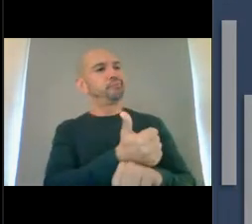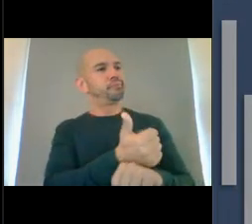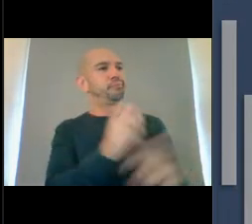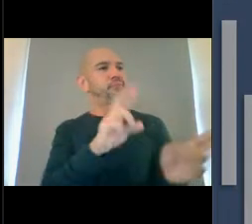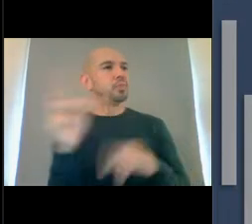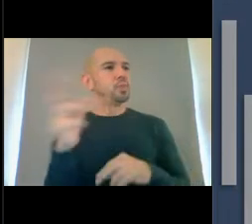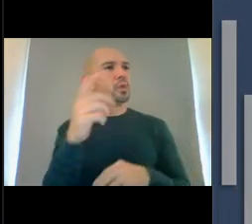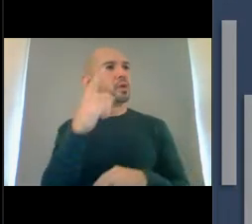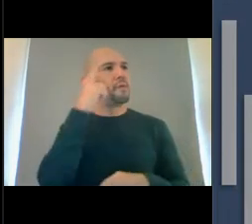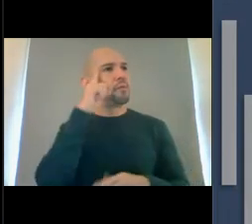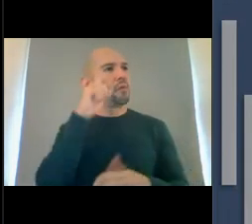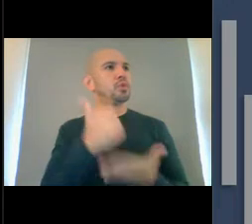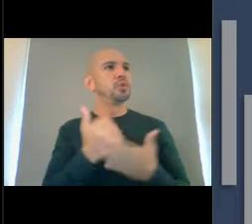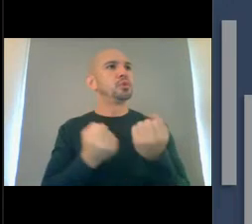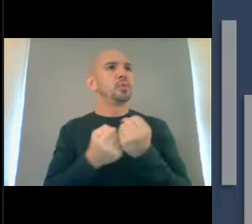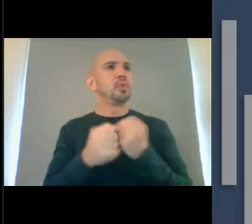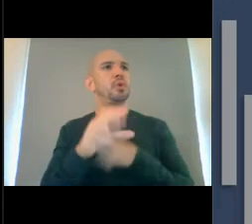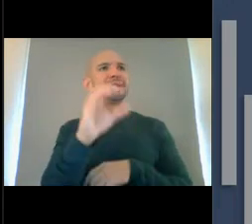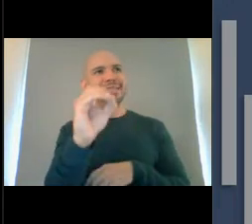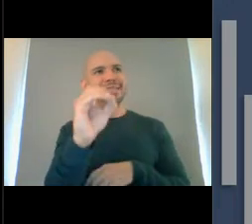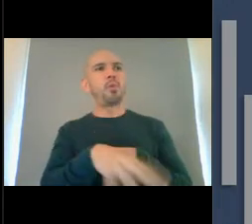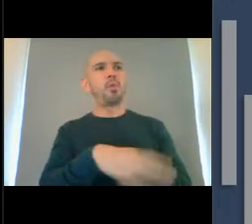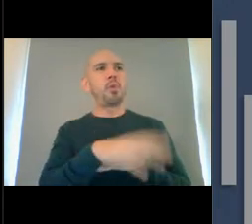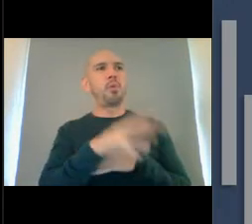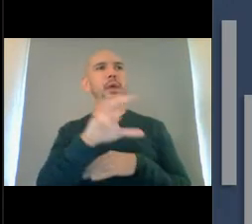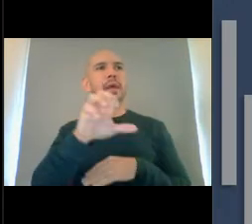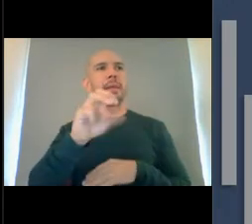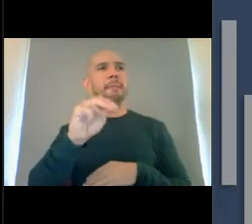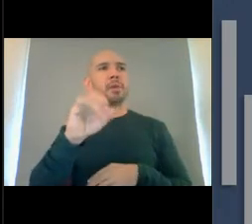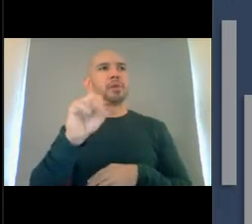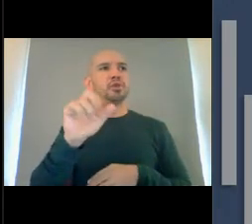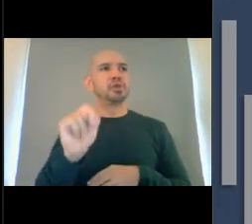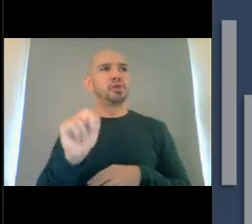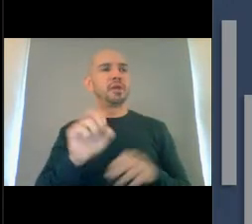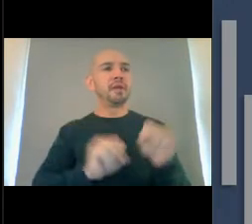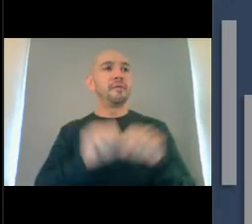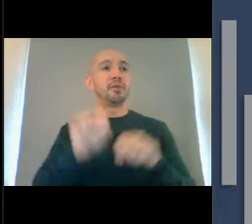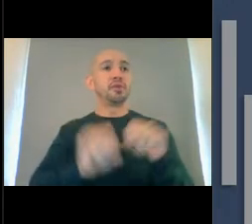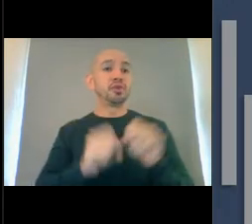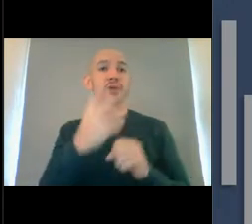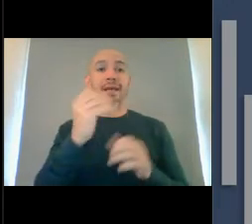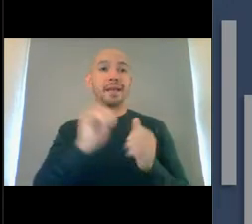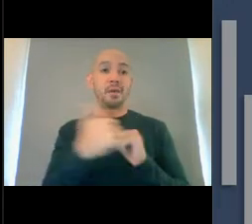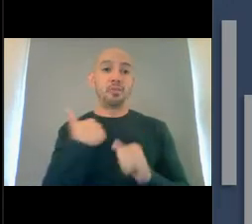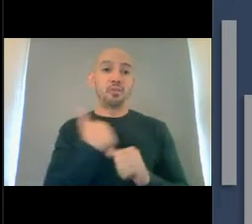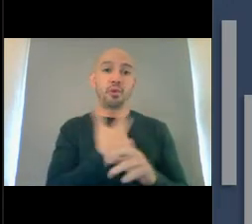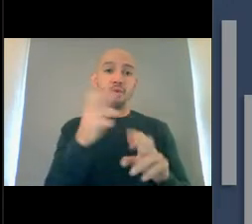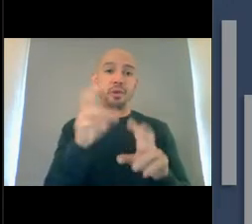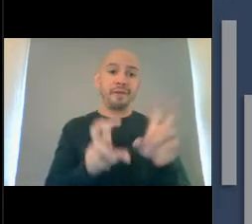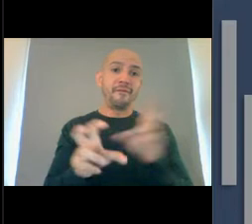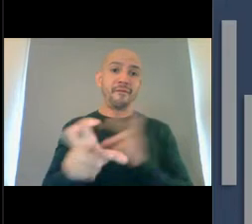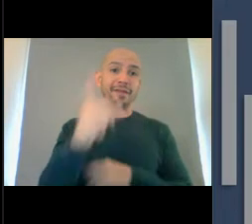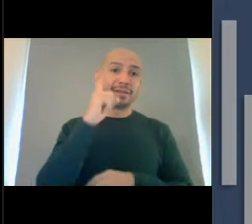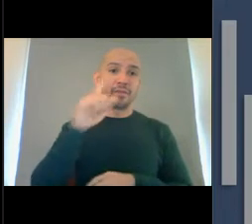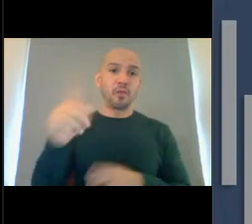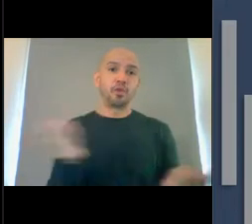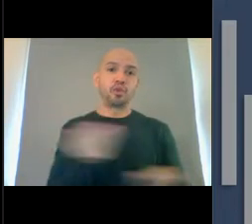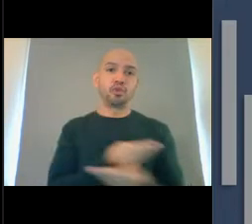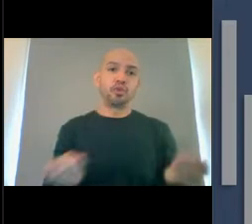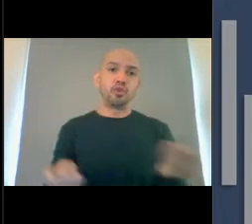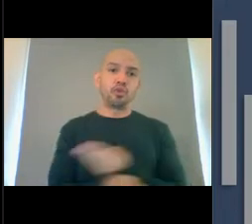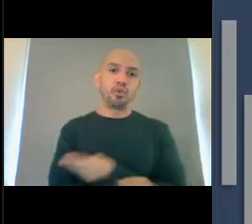the zero mission infrastructure and how we want to invest in our trade corridors and lining that up